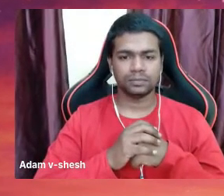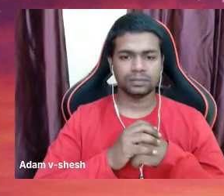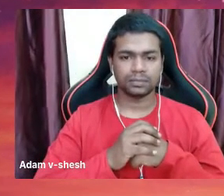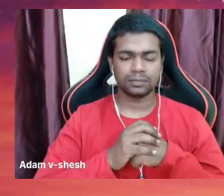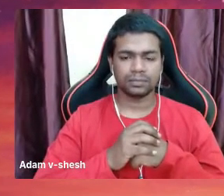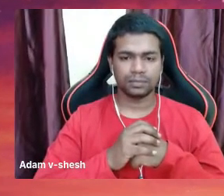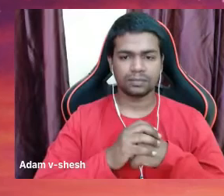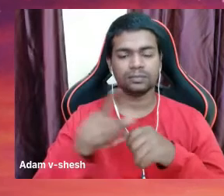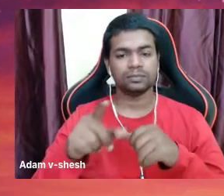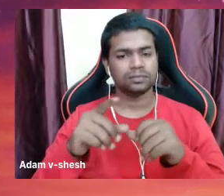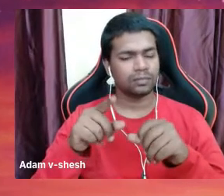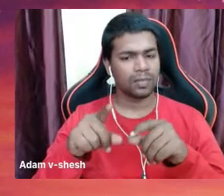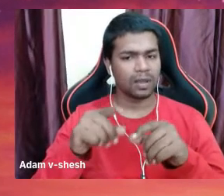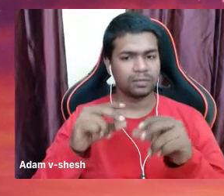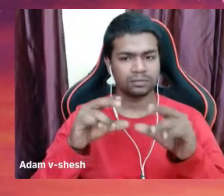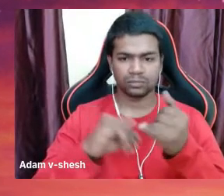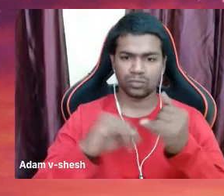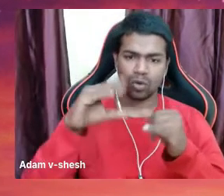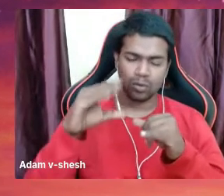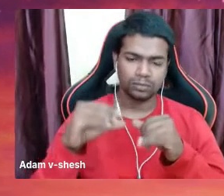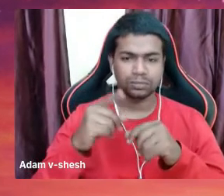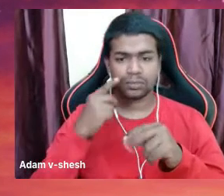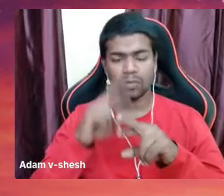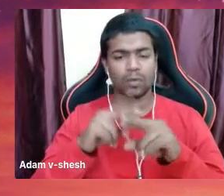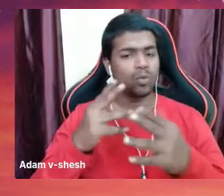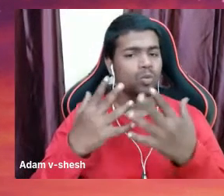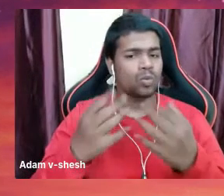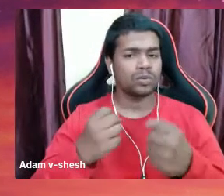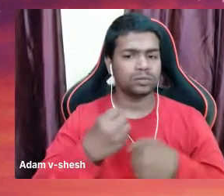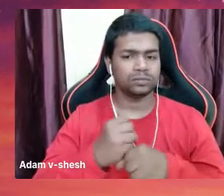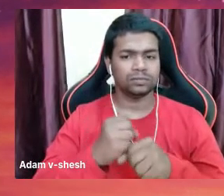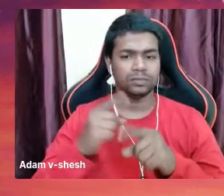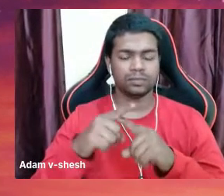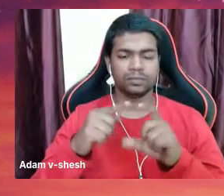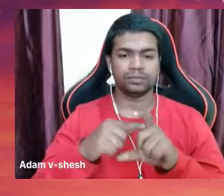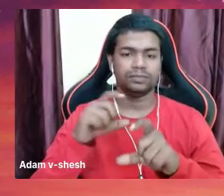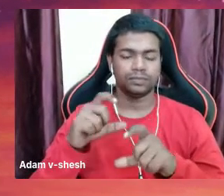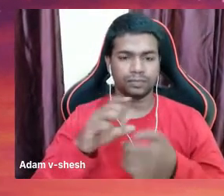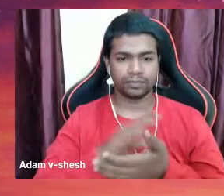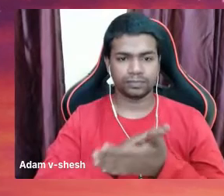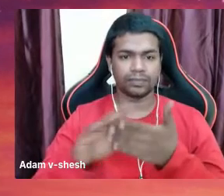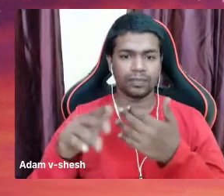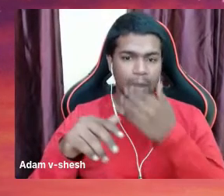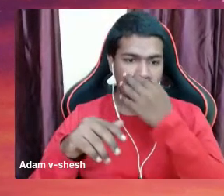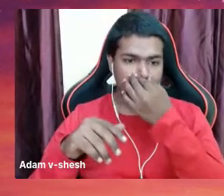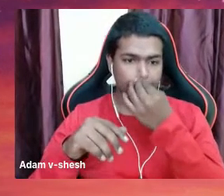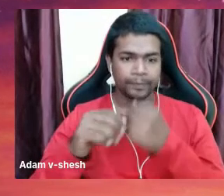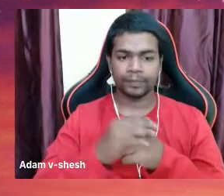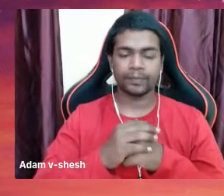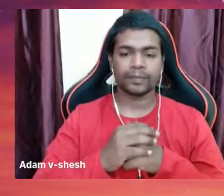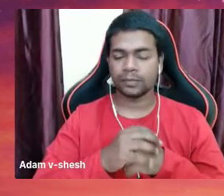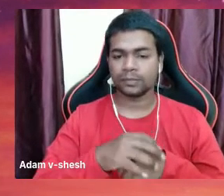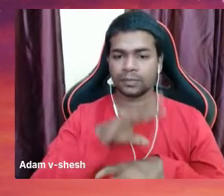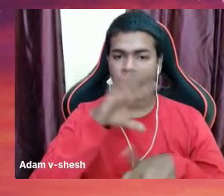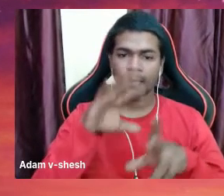and the foundational layers of the software stack, if we want to build those kinds of tech-driven moats that I am referring to. Right? So while there's nothing to say